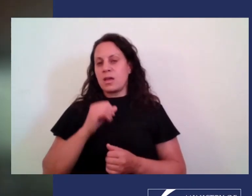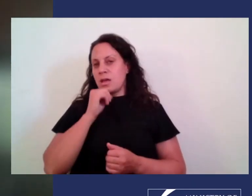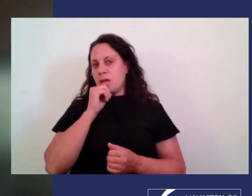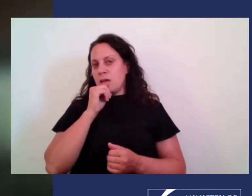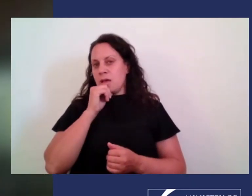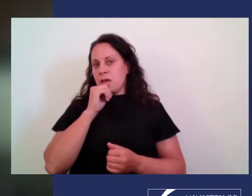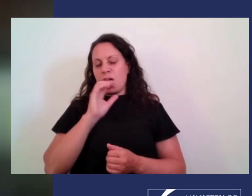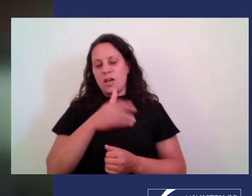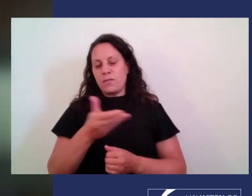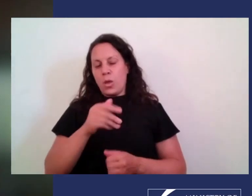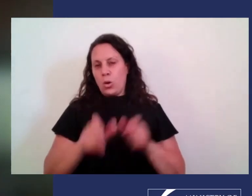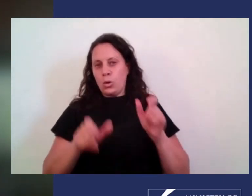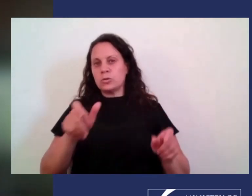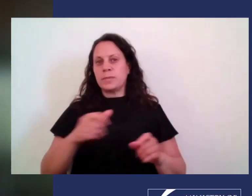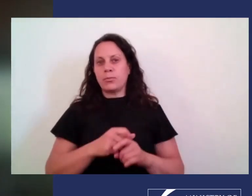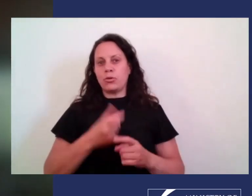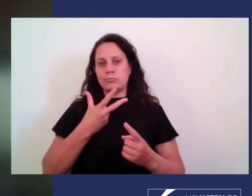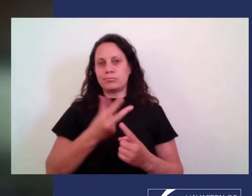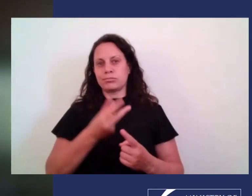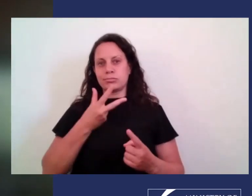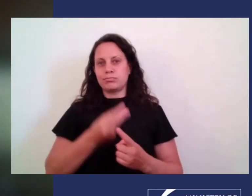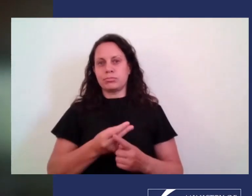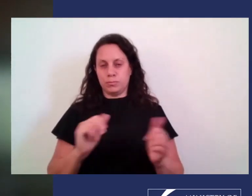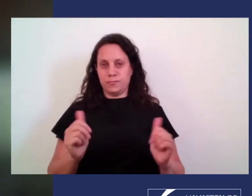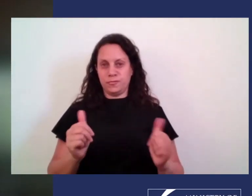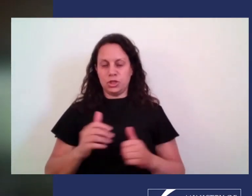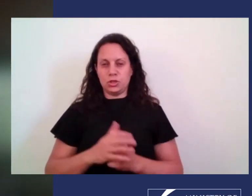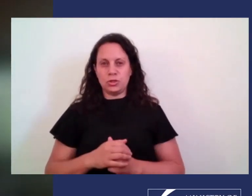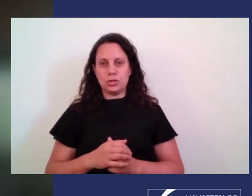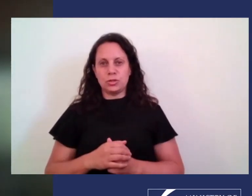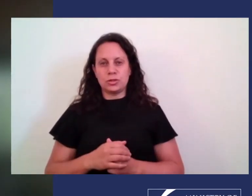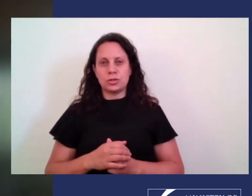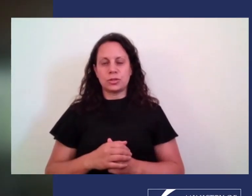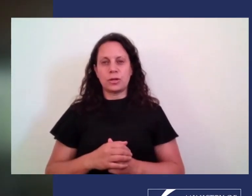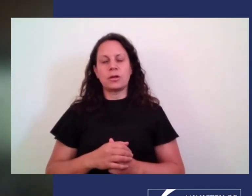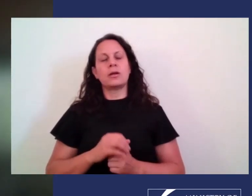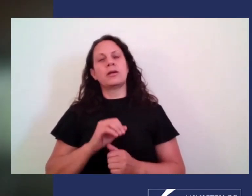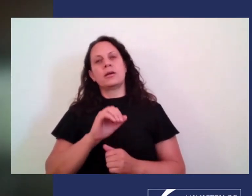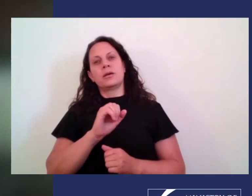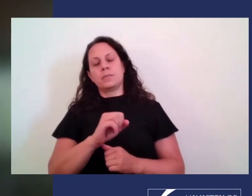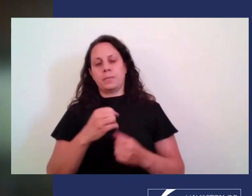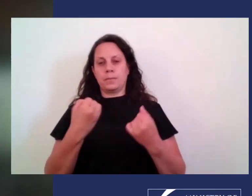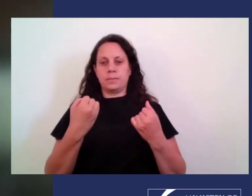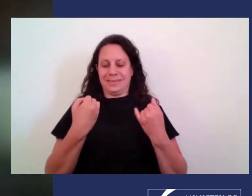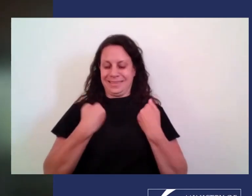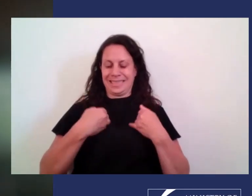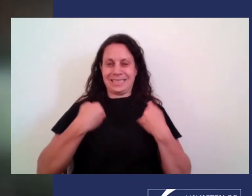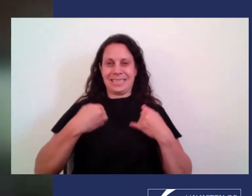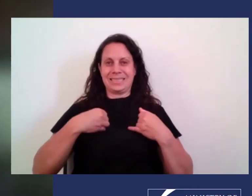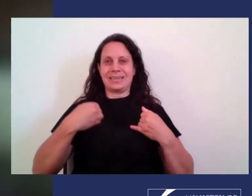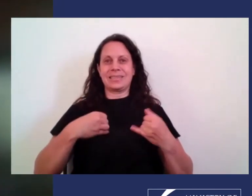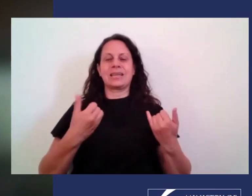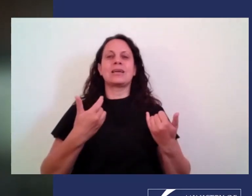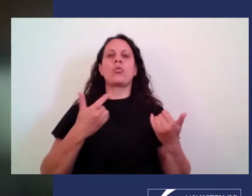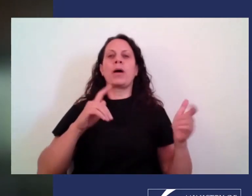vaccination, and particularly two doses, is that their illness is going to be much less severe if they